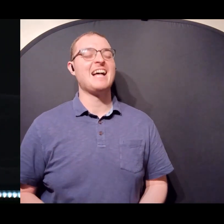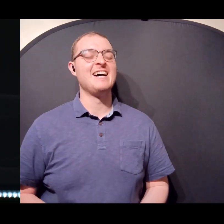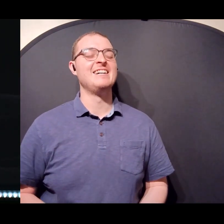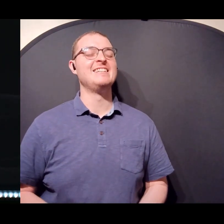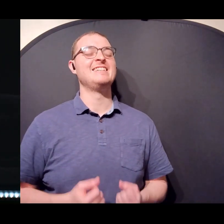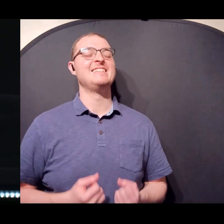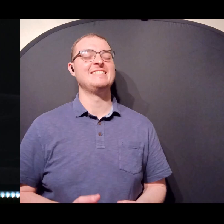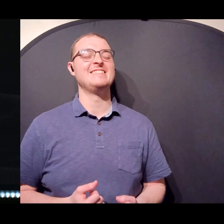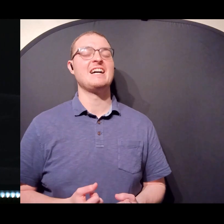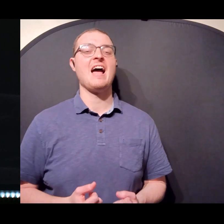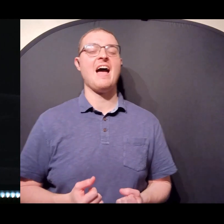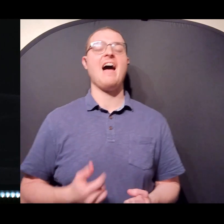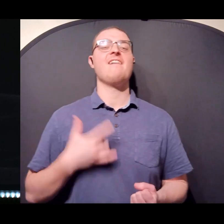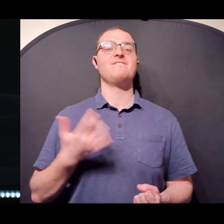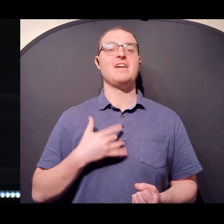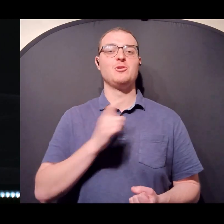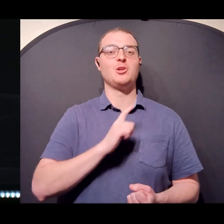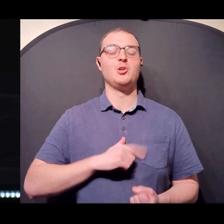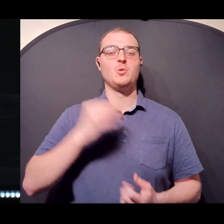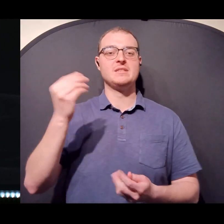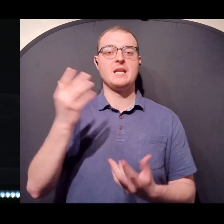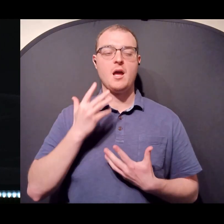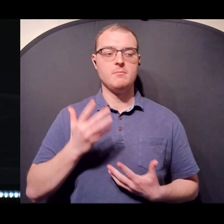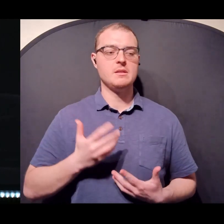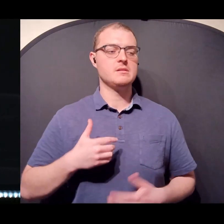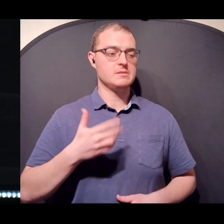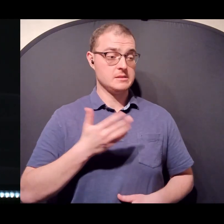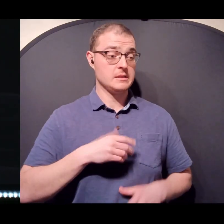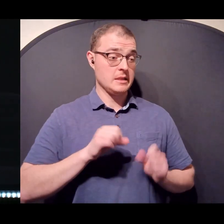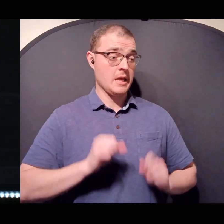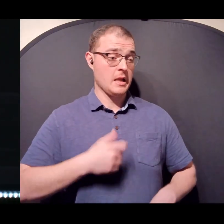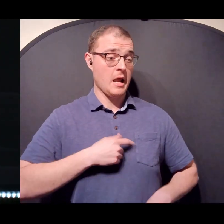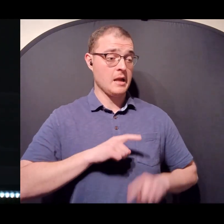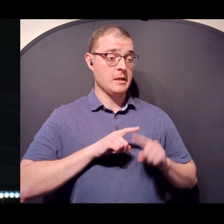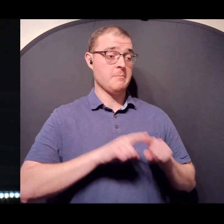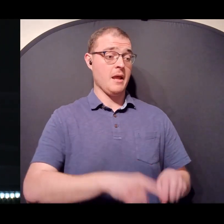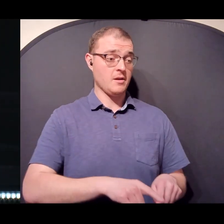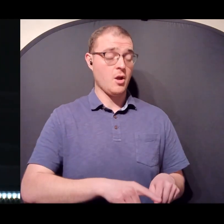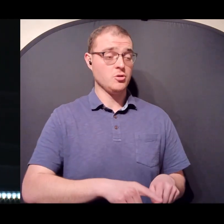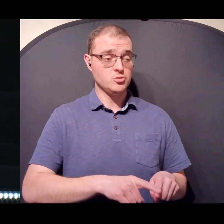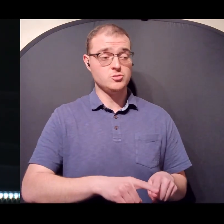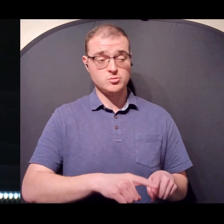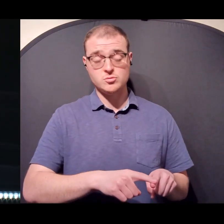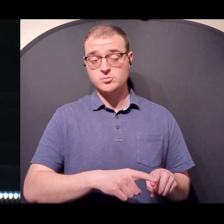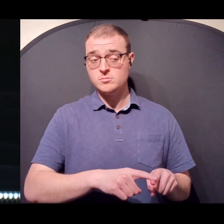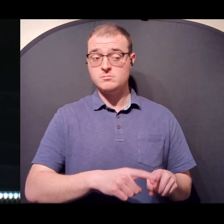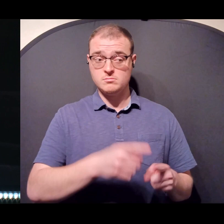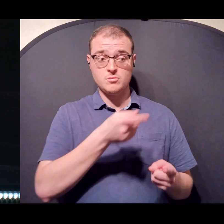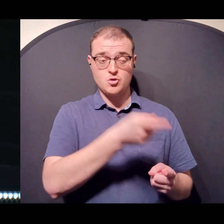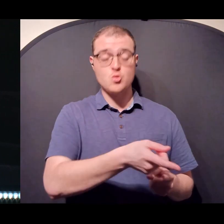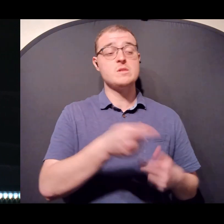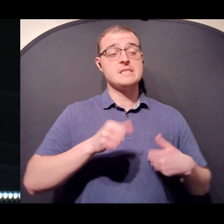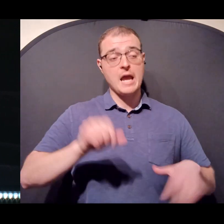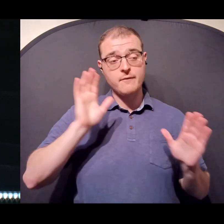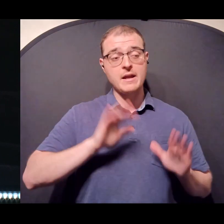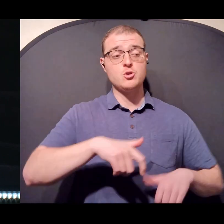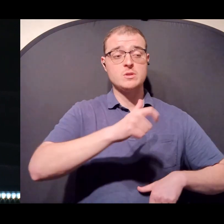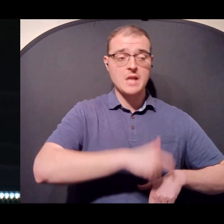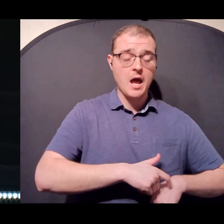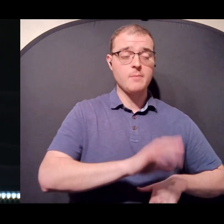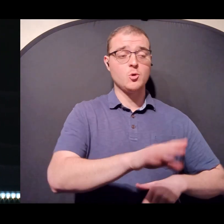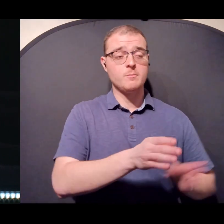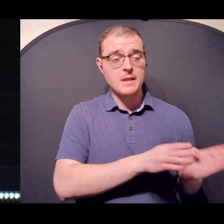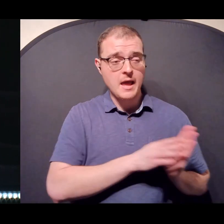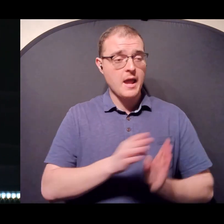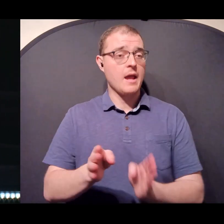I'm dying. But I heard the Lord say, hey, can I count on you to sacrifice your